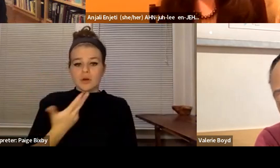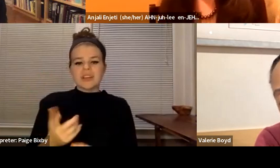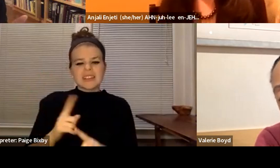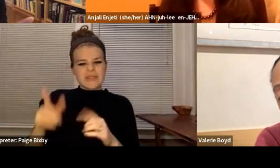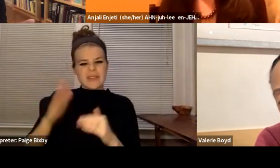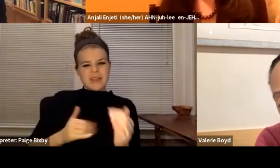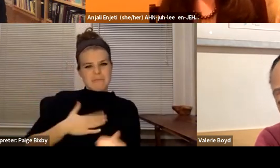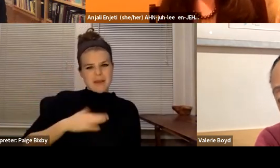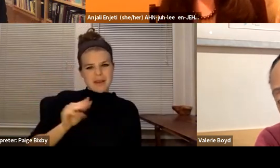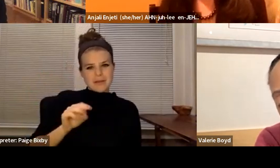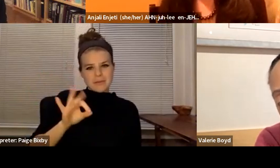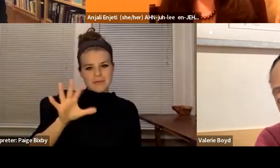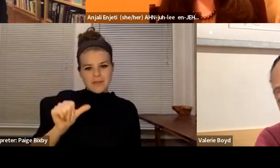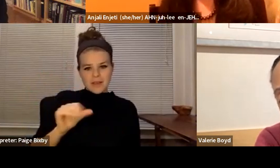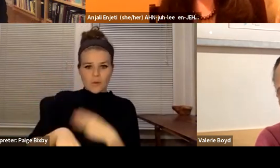in.